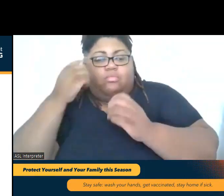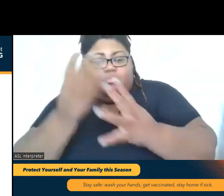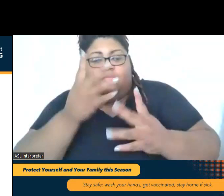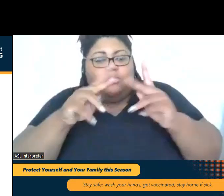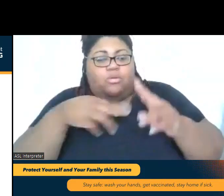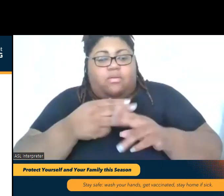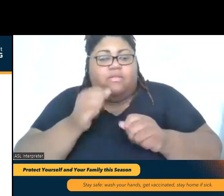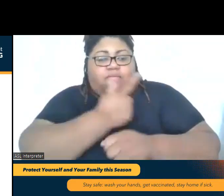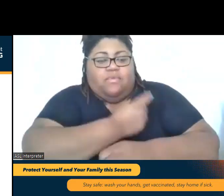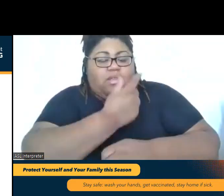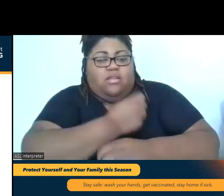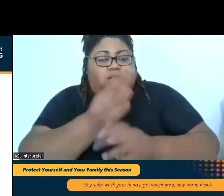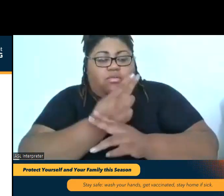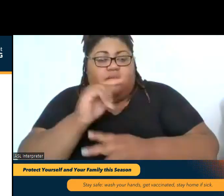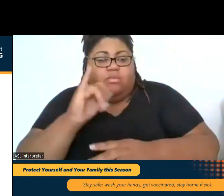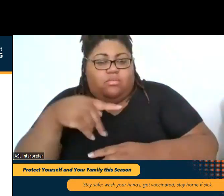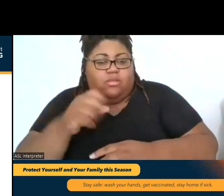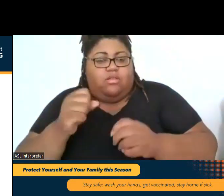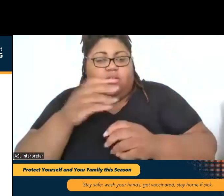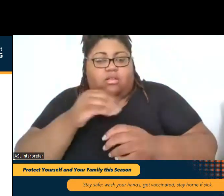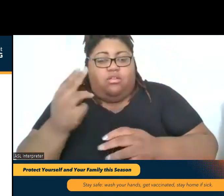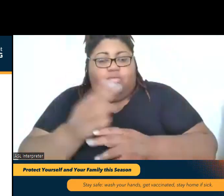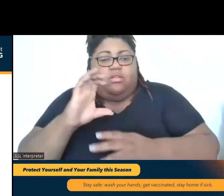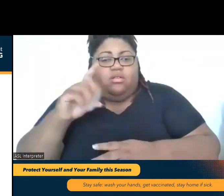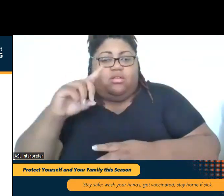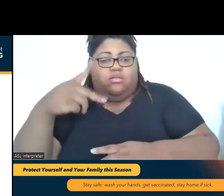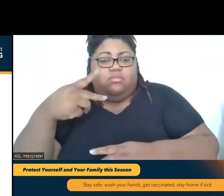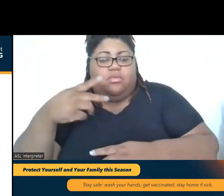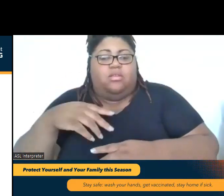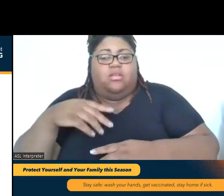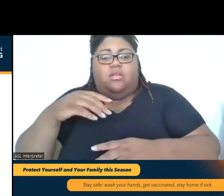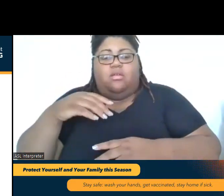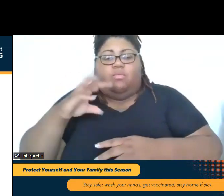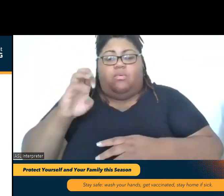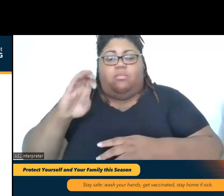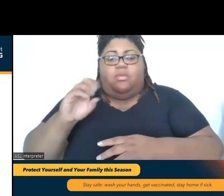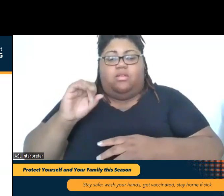tips. You just need to go on the CDA website under our highlights, click on the outreach toolkit. Next slide.